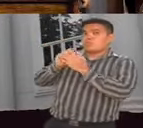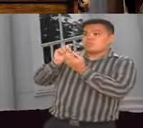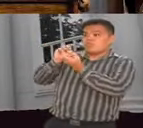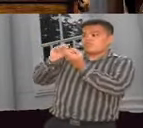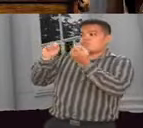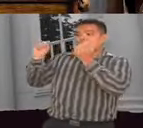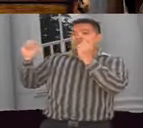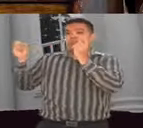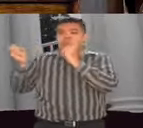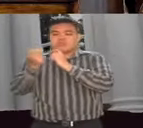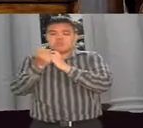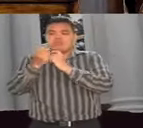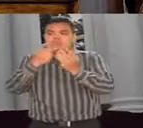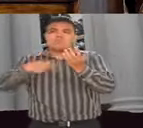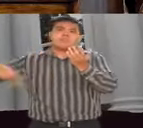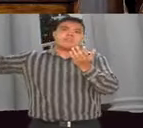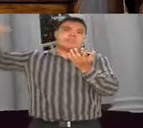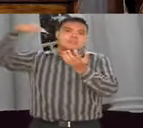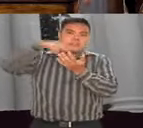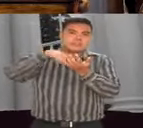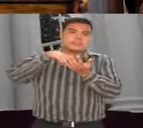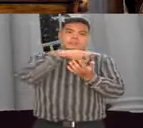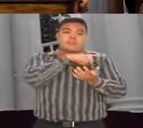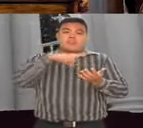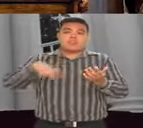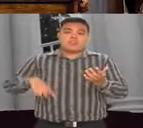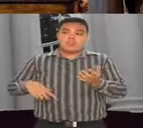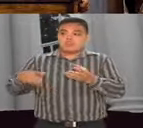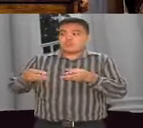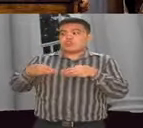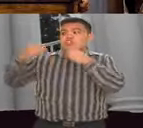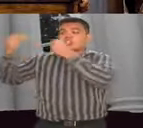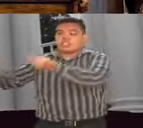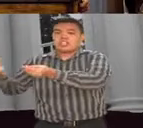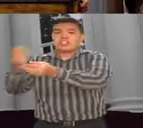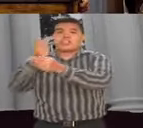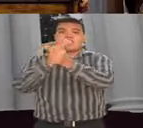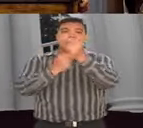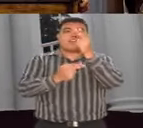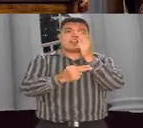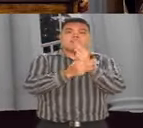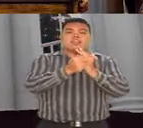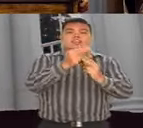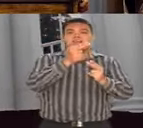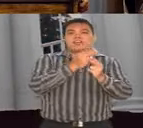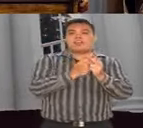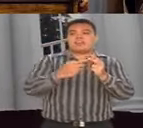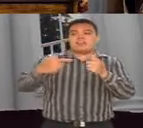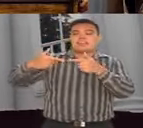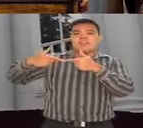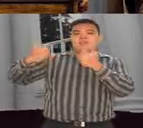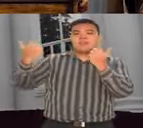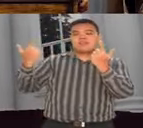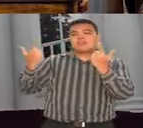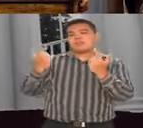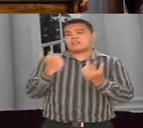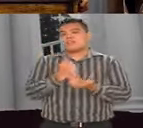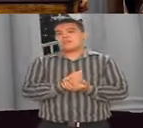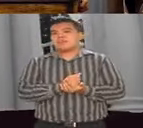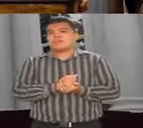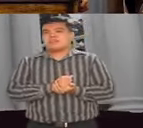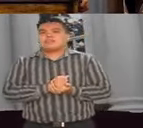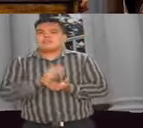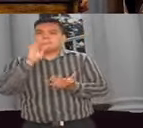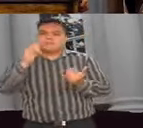unto the host of Israel and said, arise, for the Lord hath delivered into your hand the host of Midian. Now